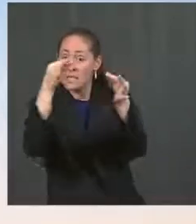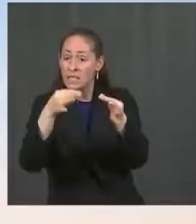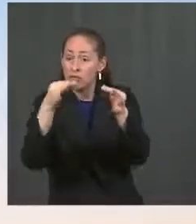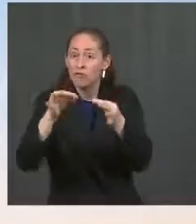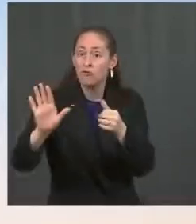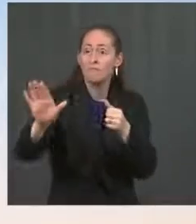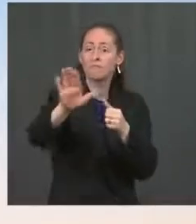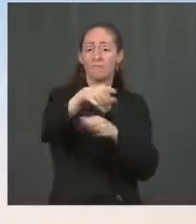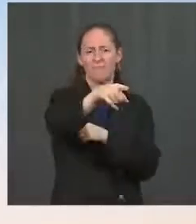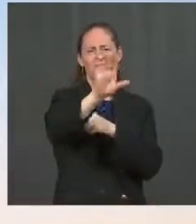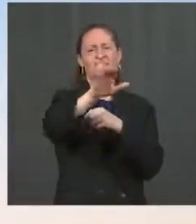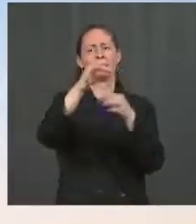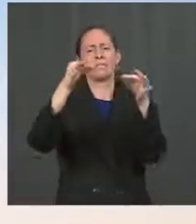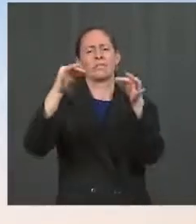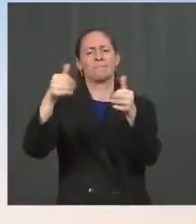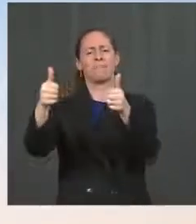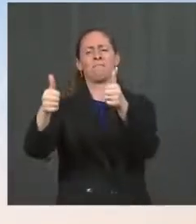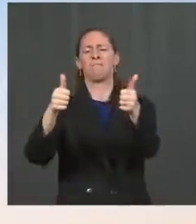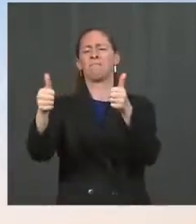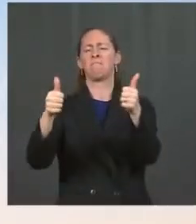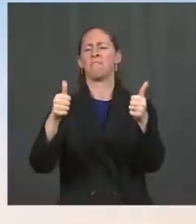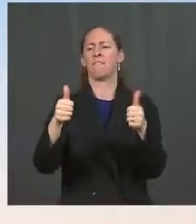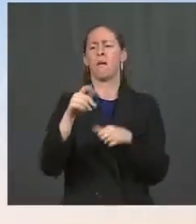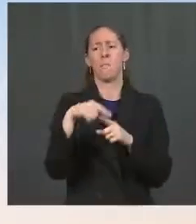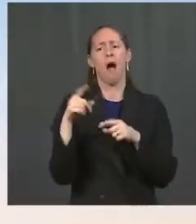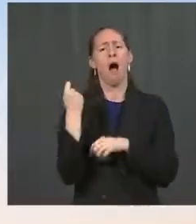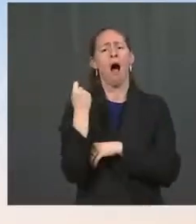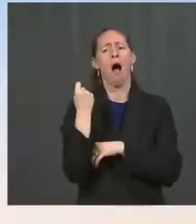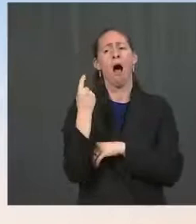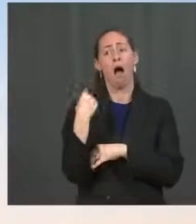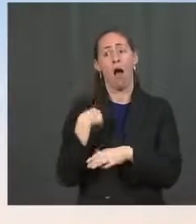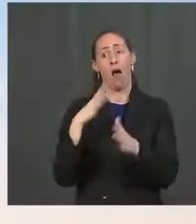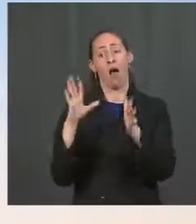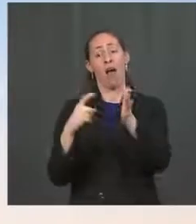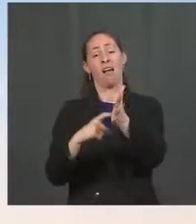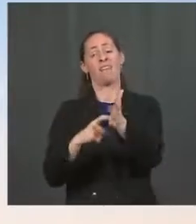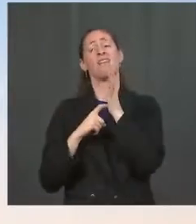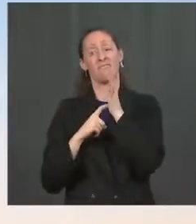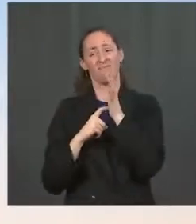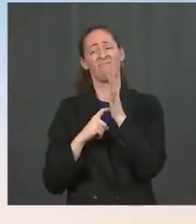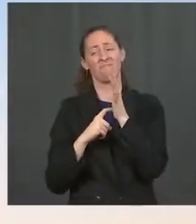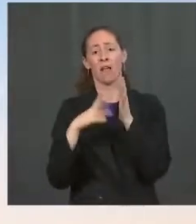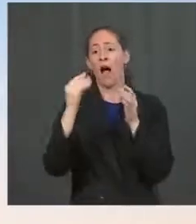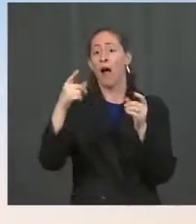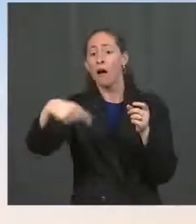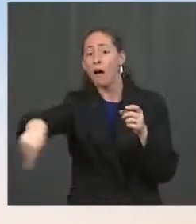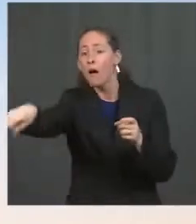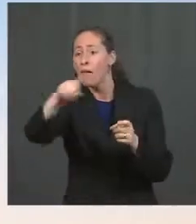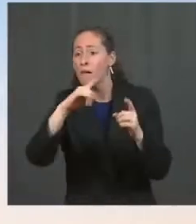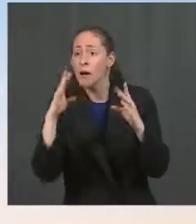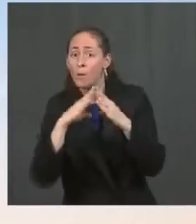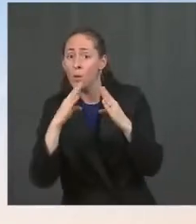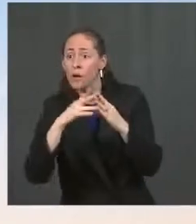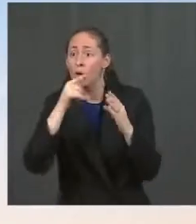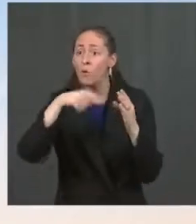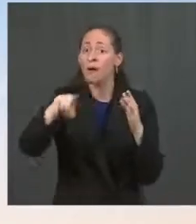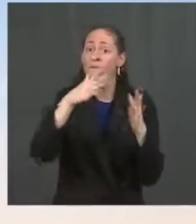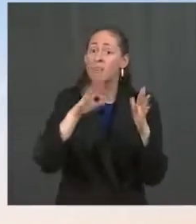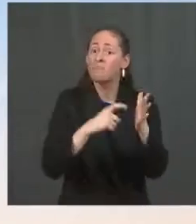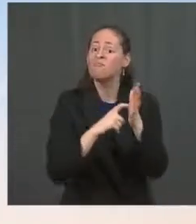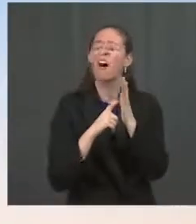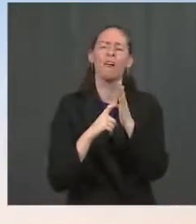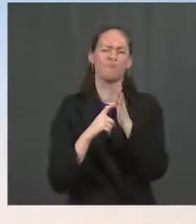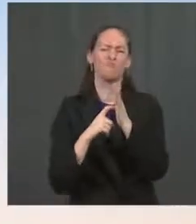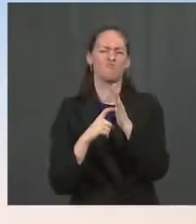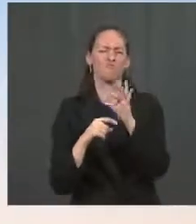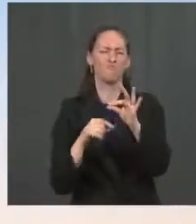determinations. But we certainly do think that mandates and places and communities where they have put mandates in place is a positive step forward. Go